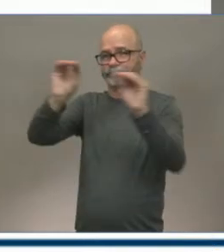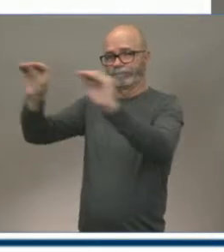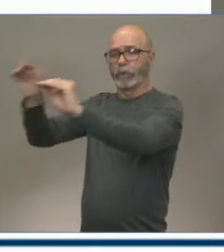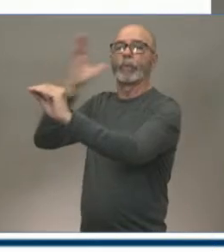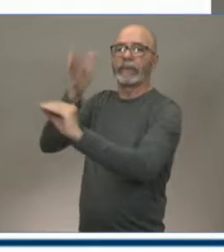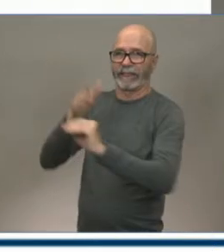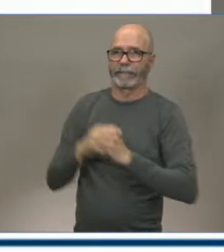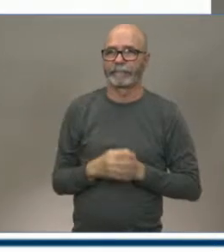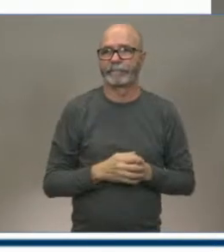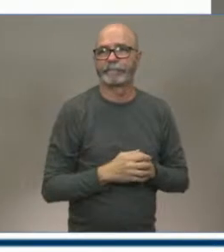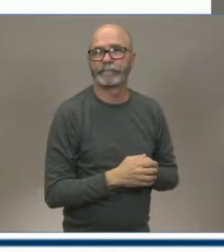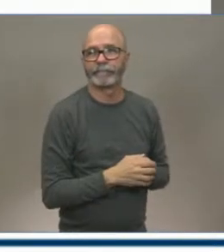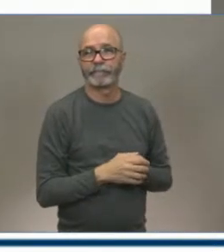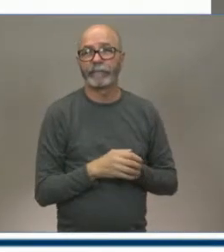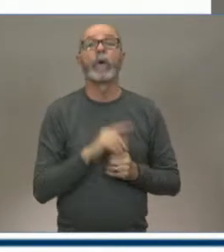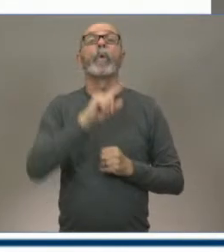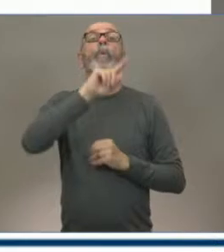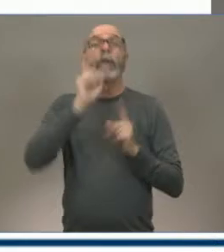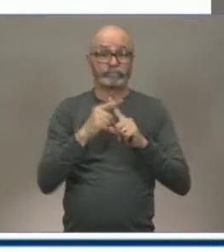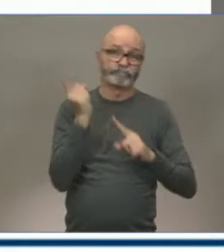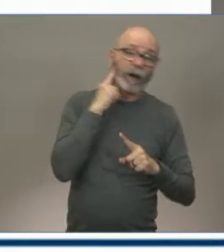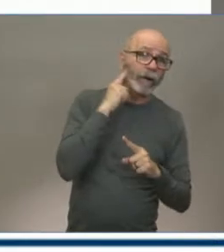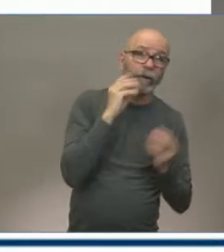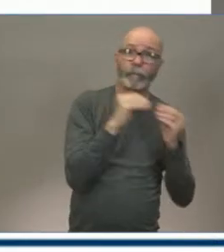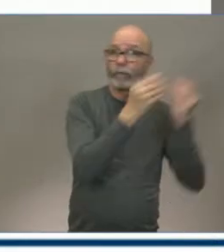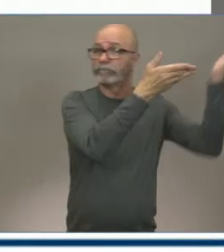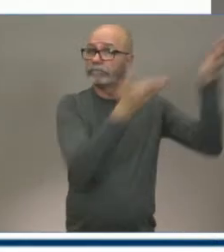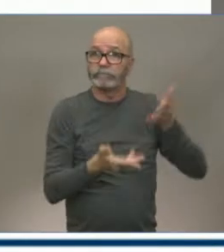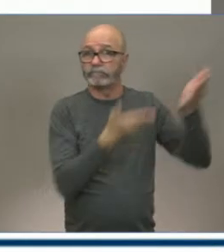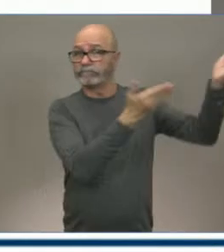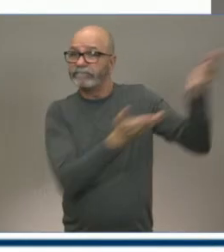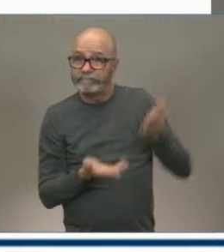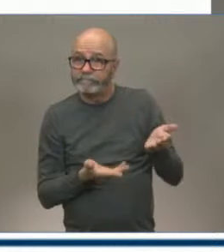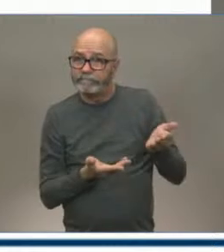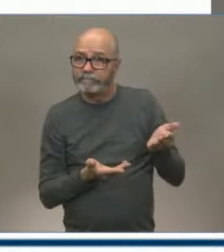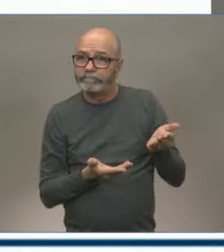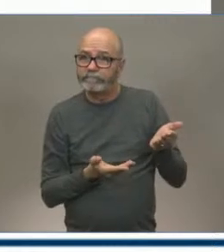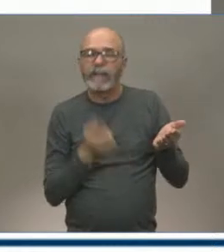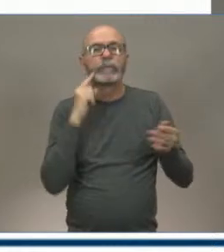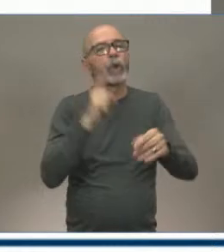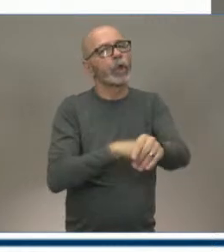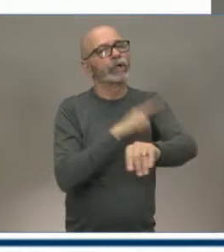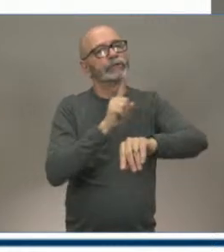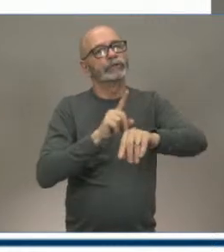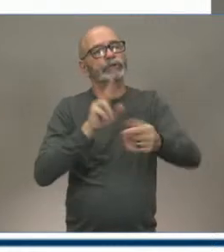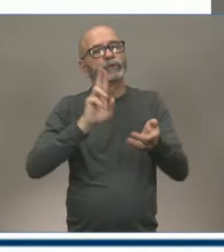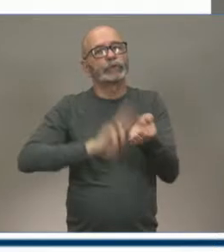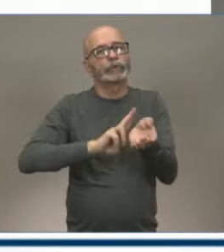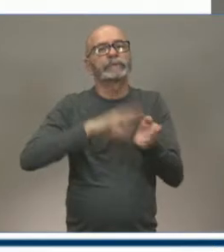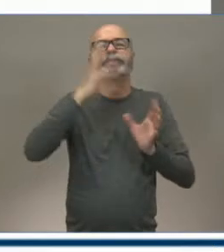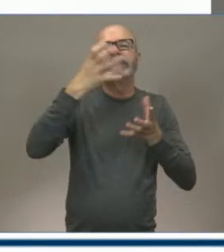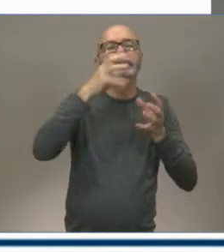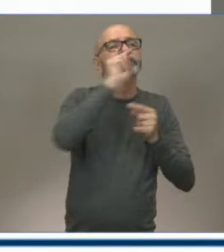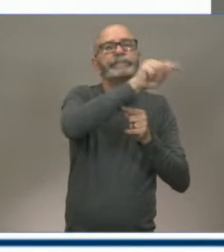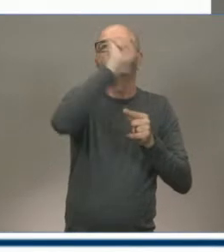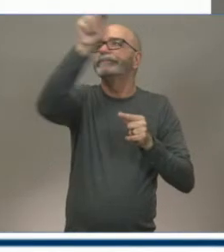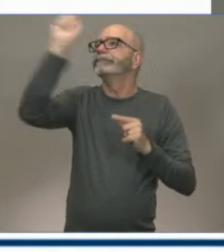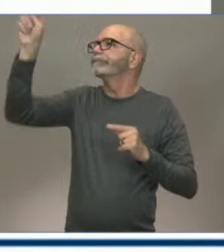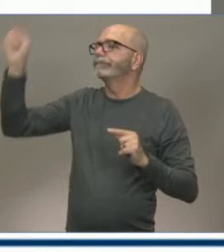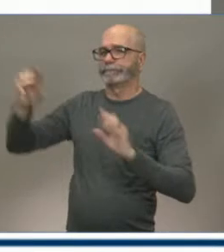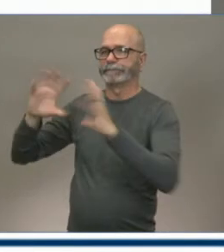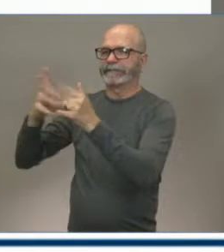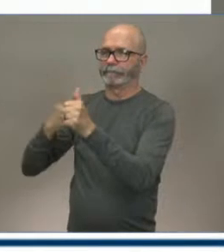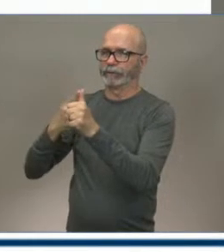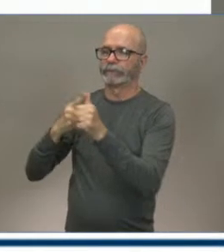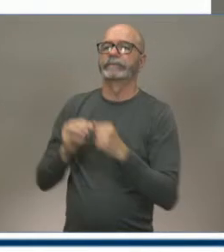vaccine arrives, we'll be able to provide more long-term care facilities across the province. As was talked about